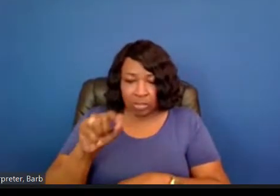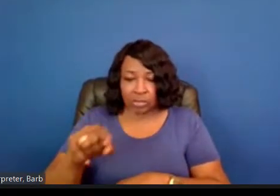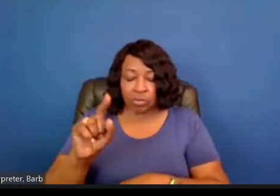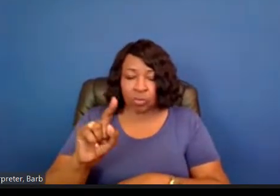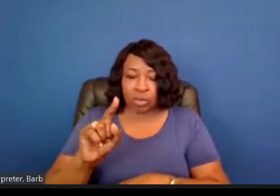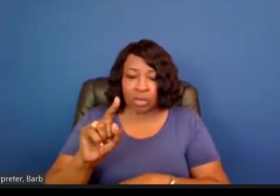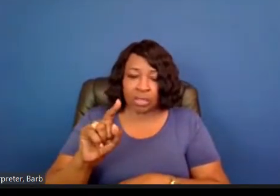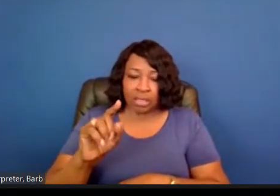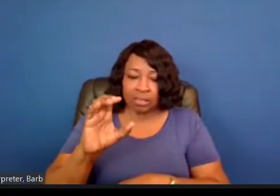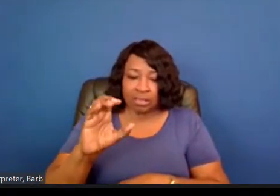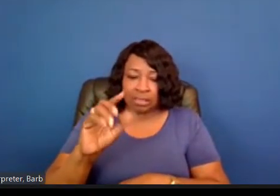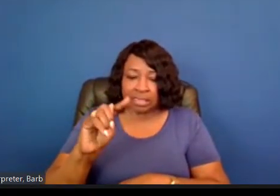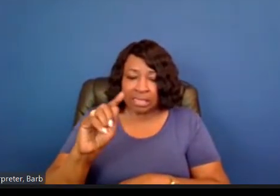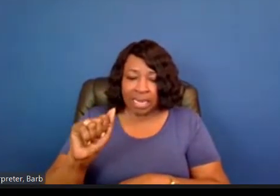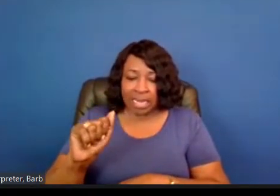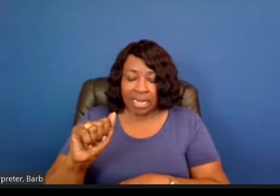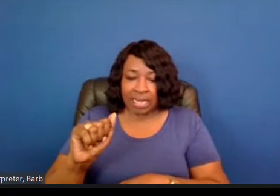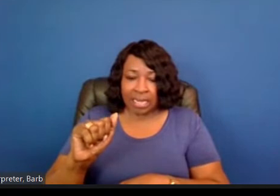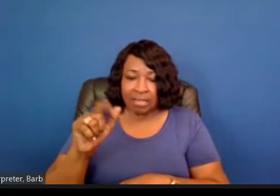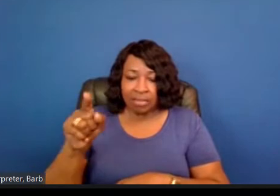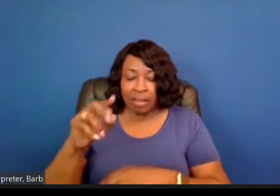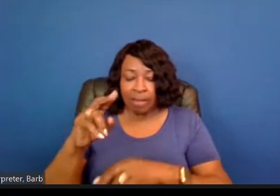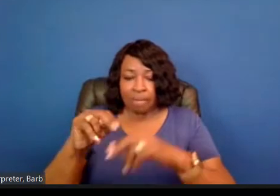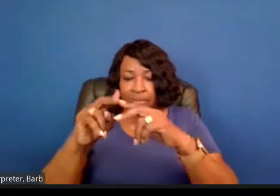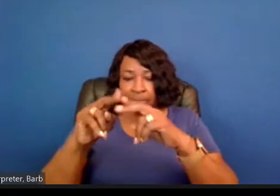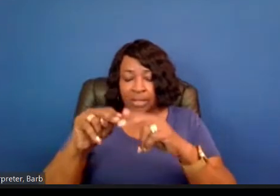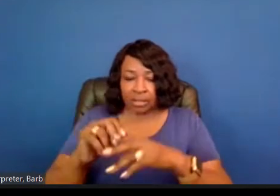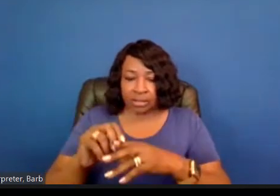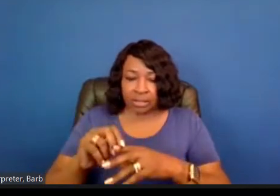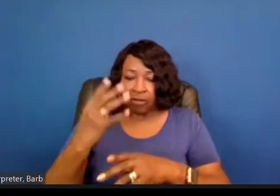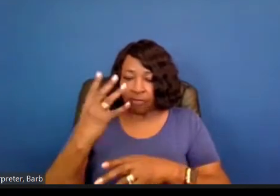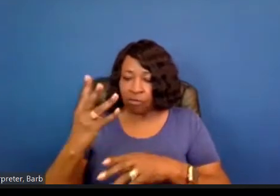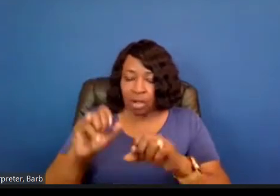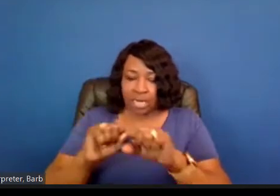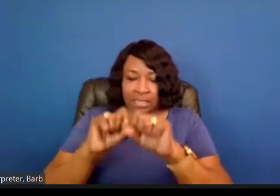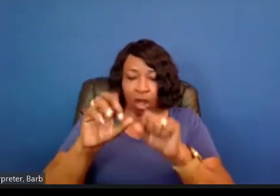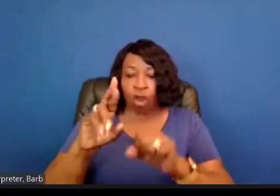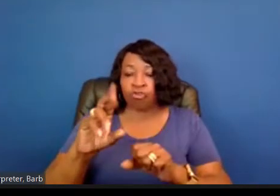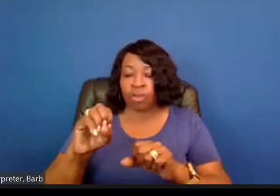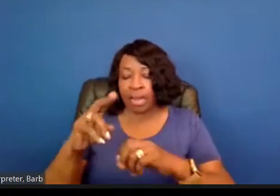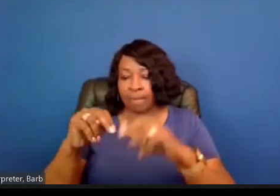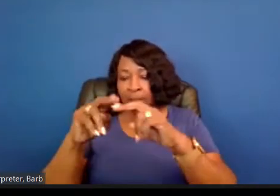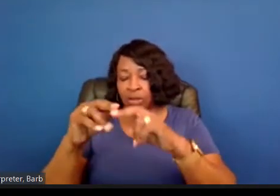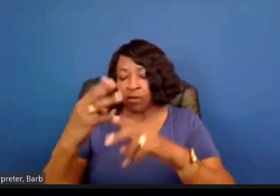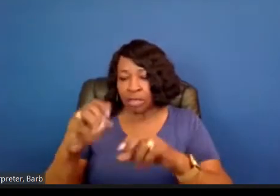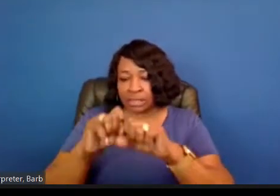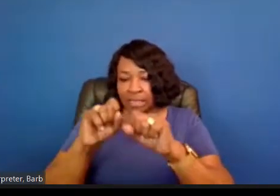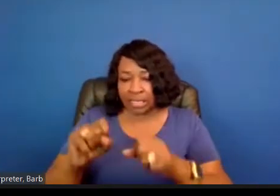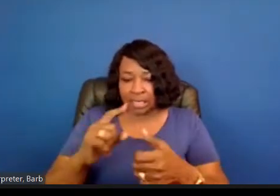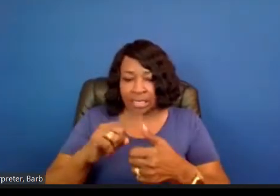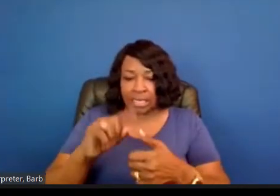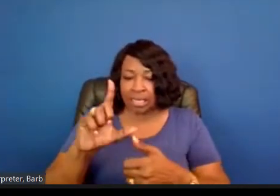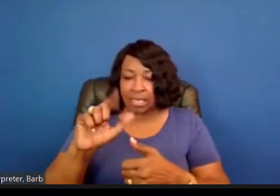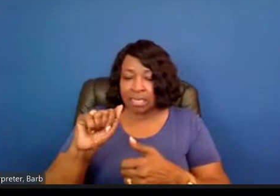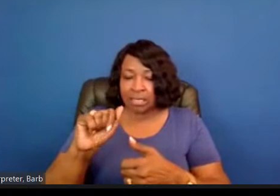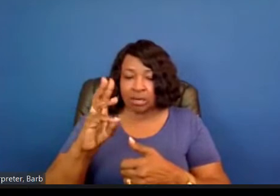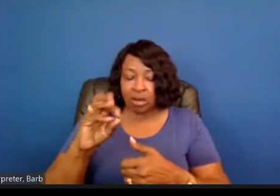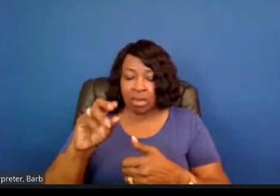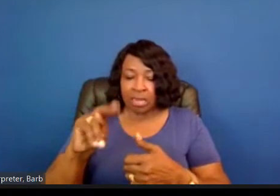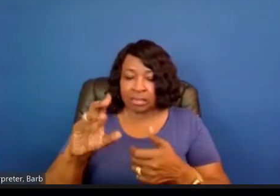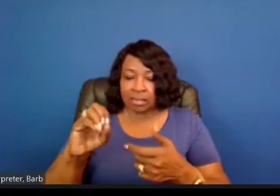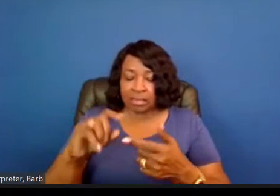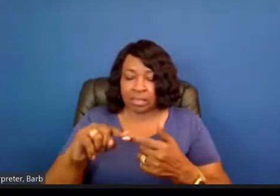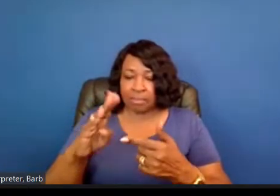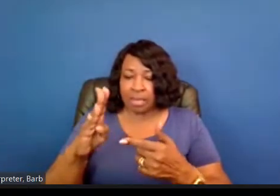Floor are rebuilding four stations: the Lawrence, Argyle, Berwyn, and Bryn